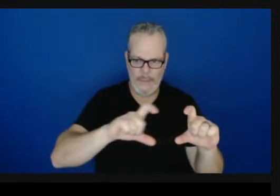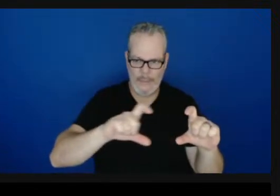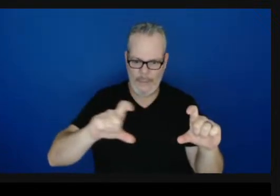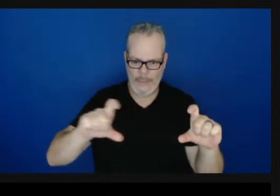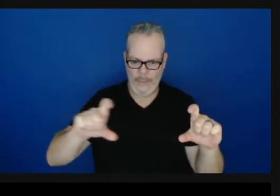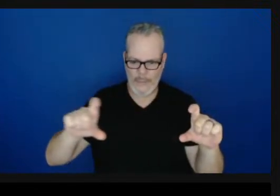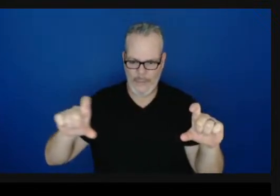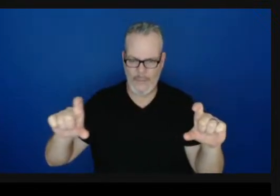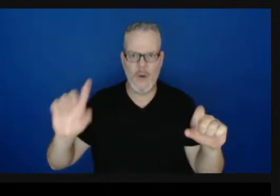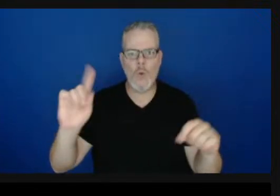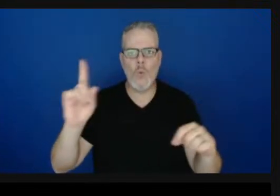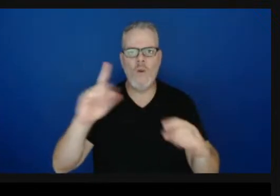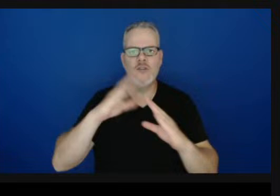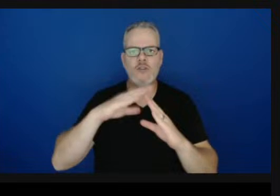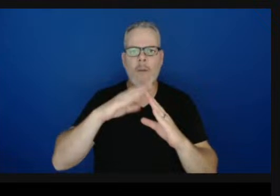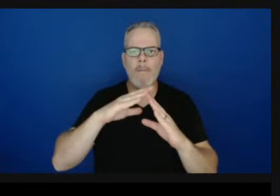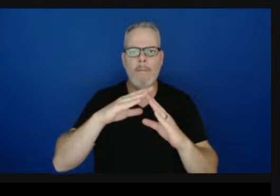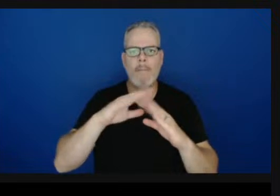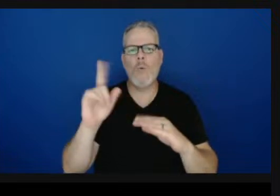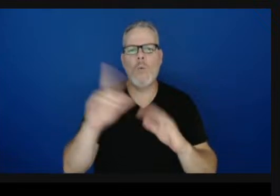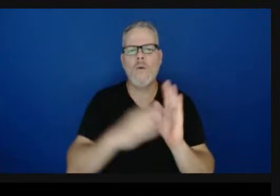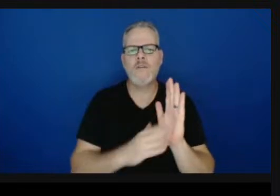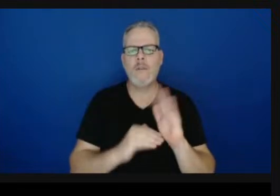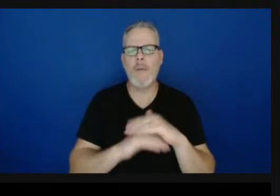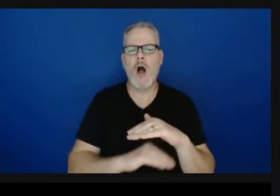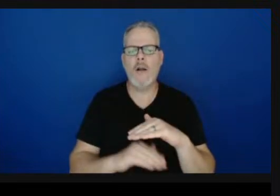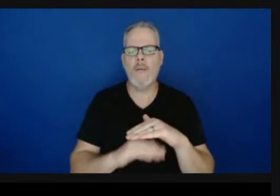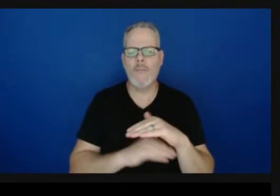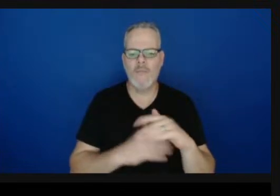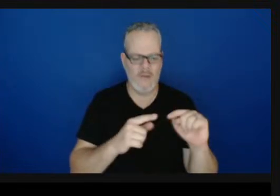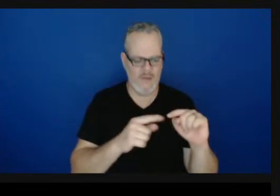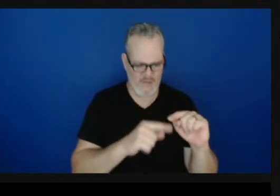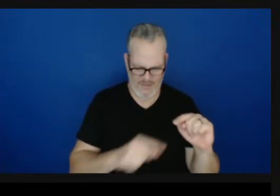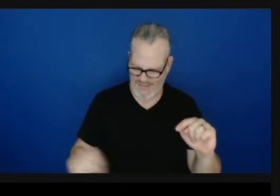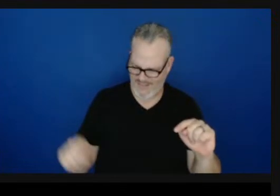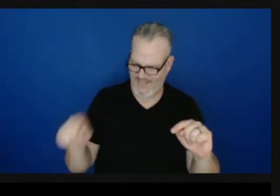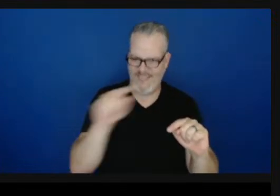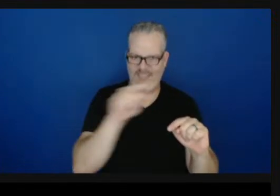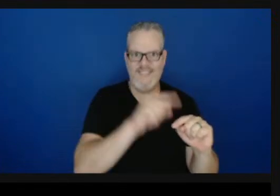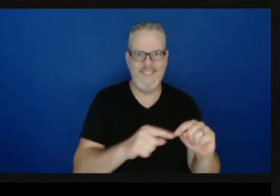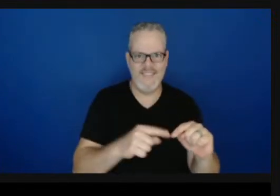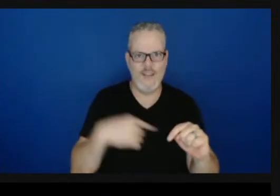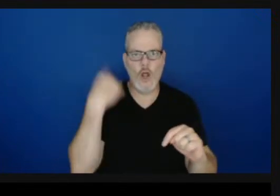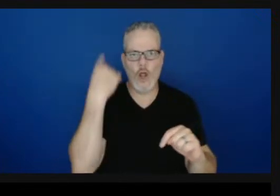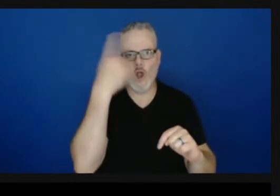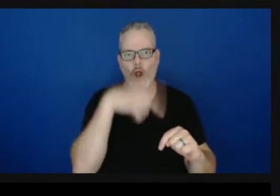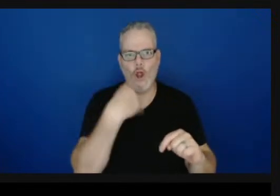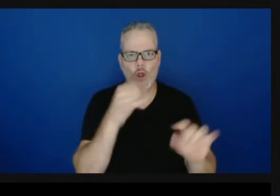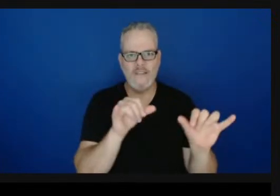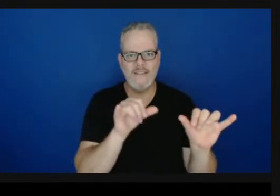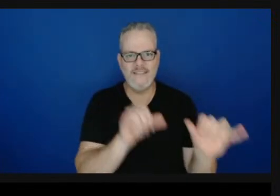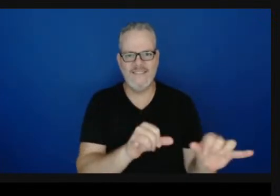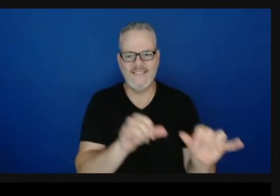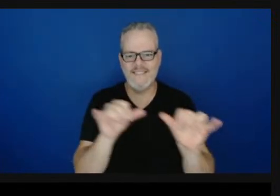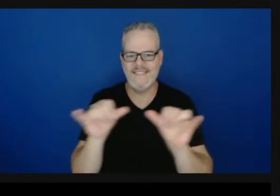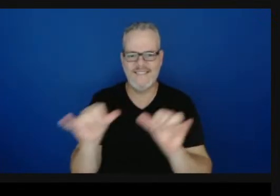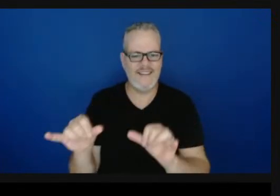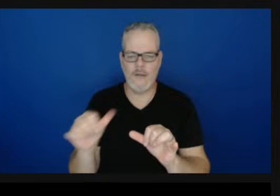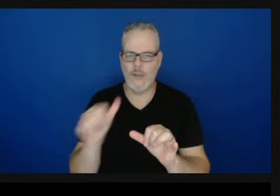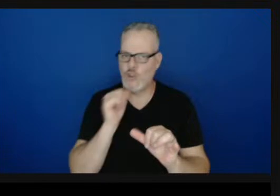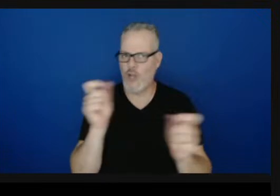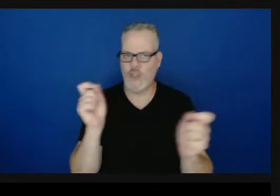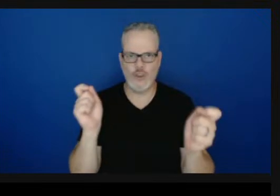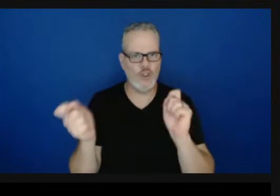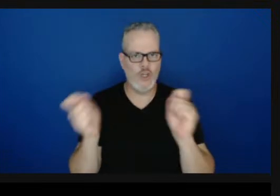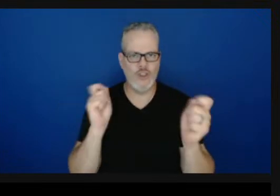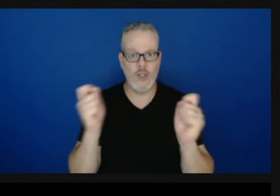envelope? So it looks pretty steady, pretty flat, unchanging, not really mirroring the pattern that we see